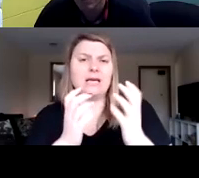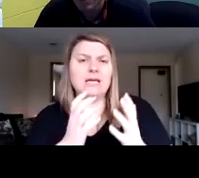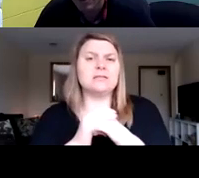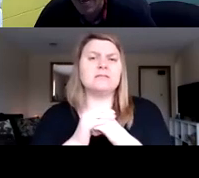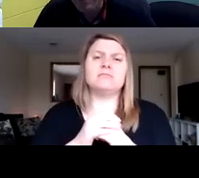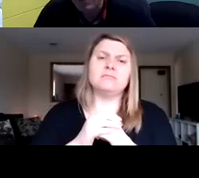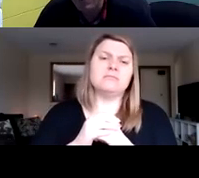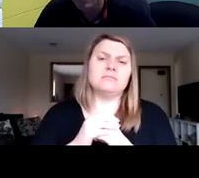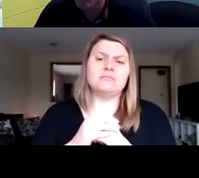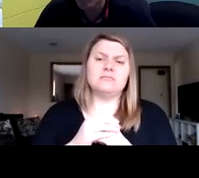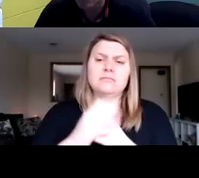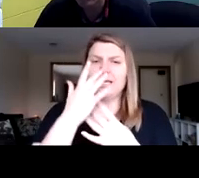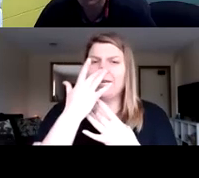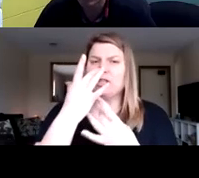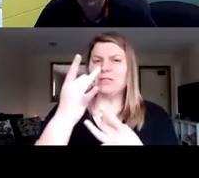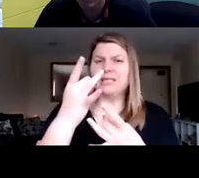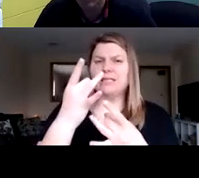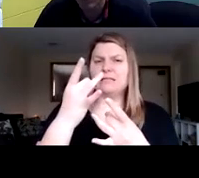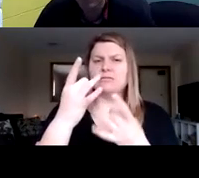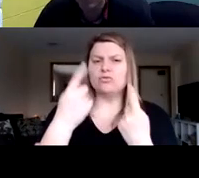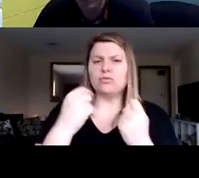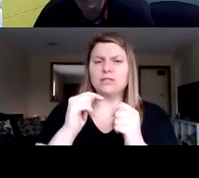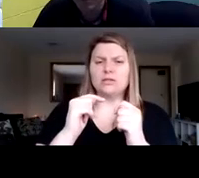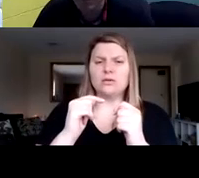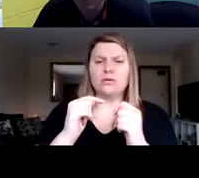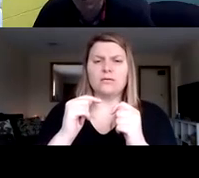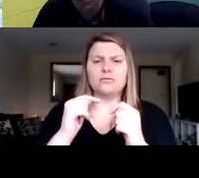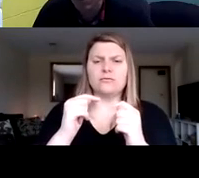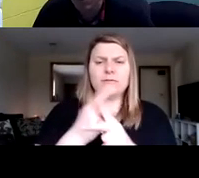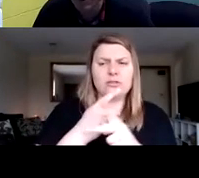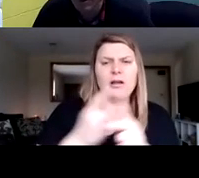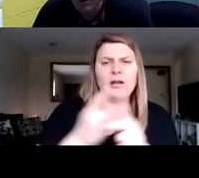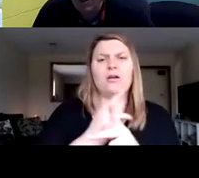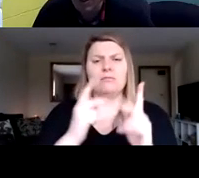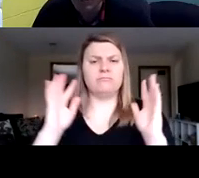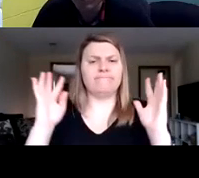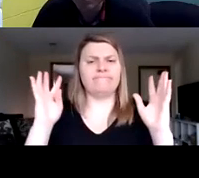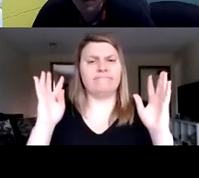in navigating a wildly complex health system for our